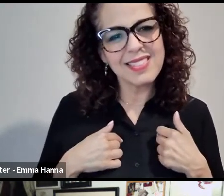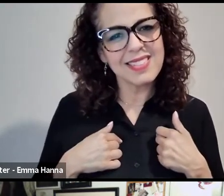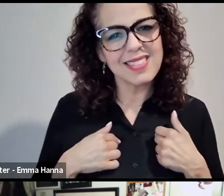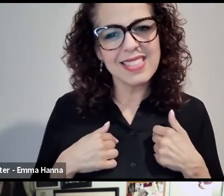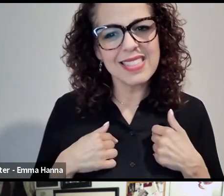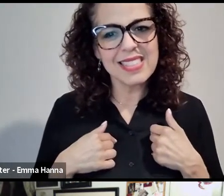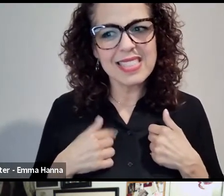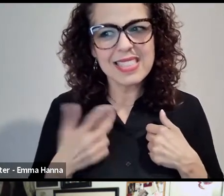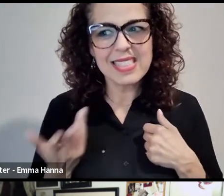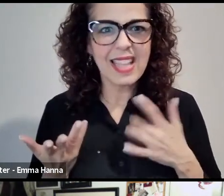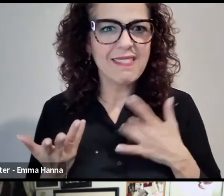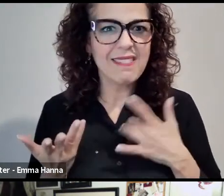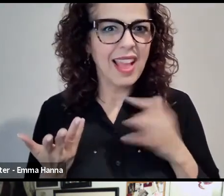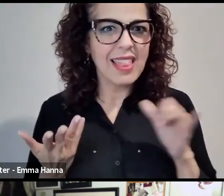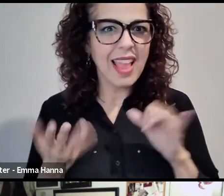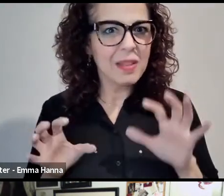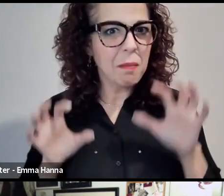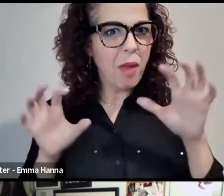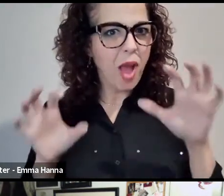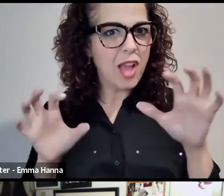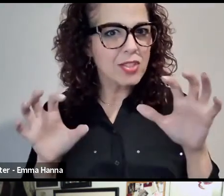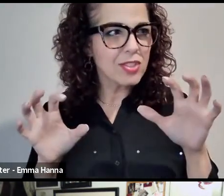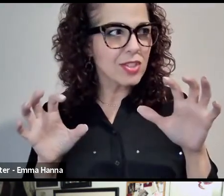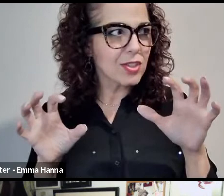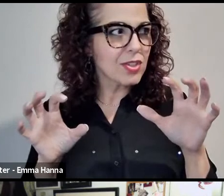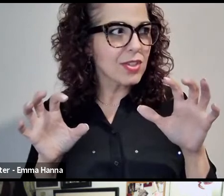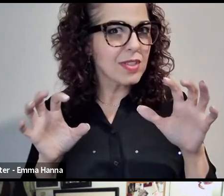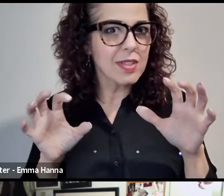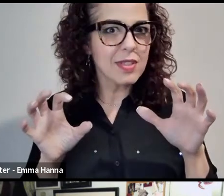I think the monster state is so much more useful.